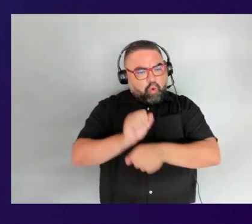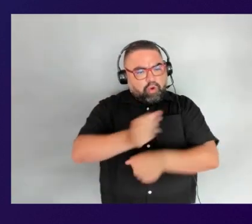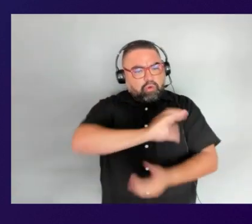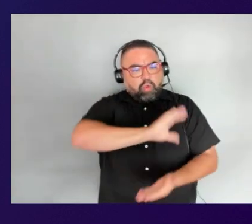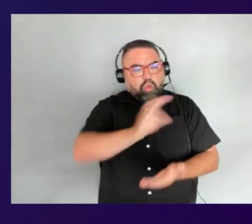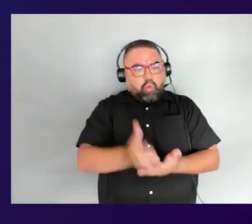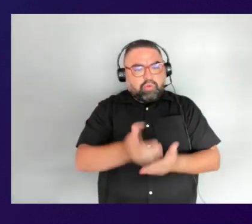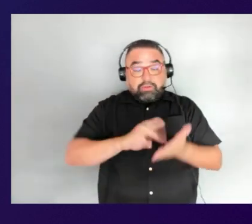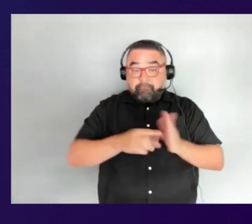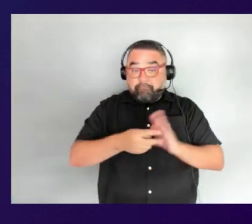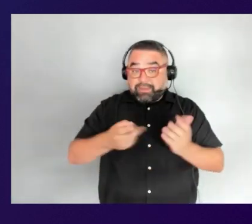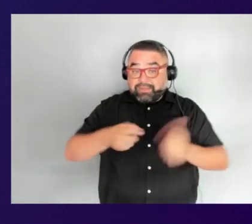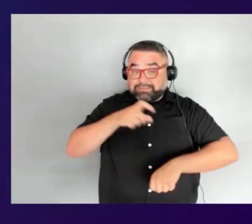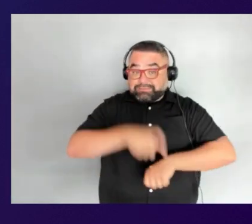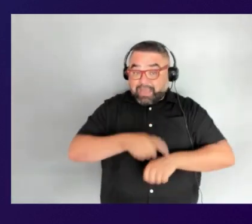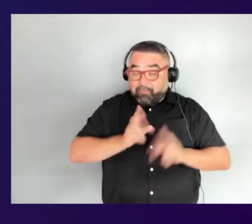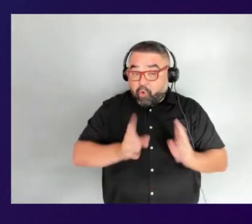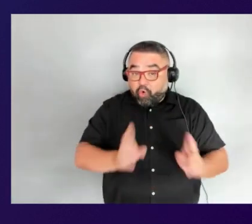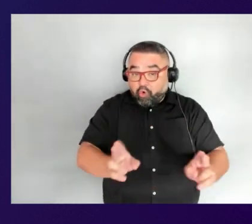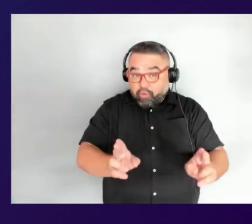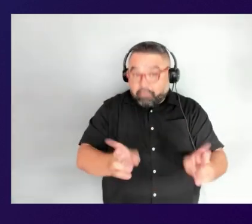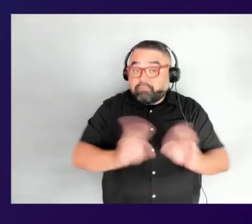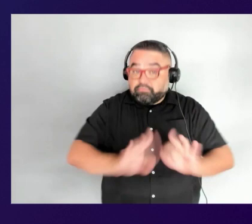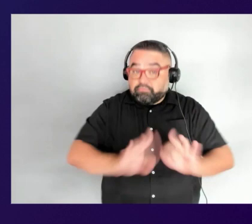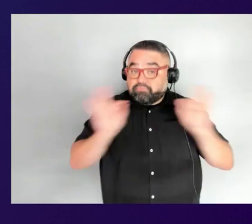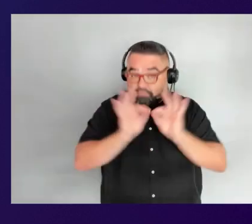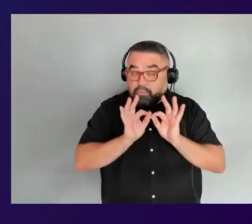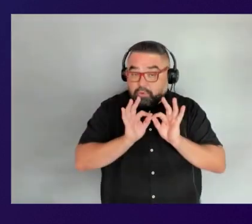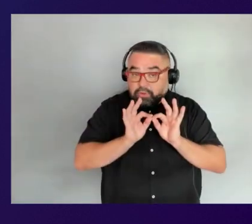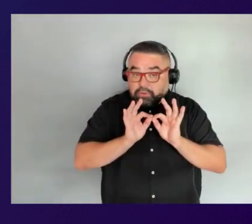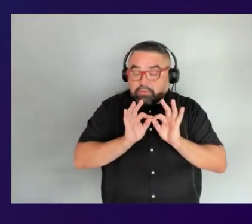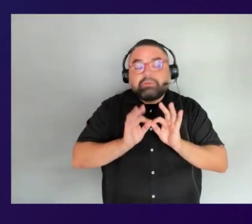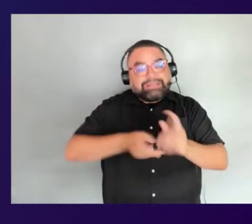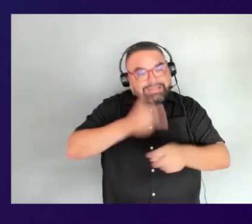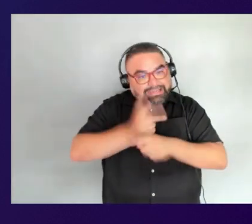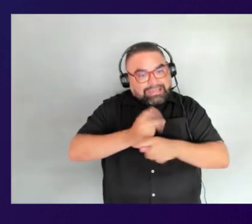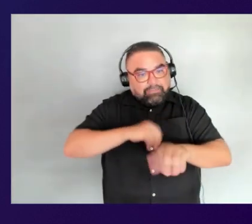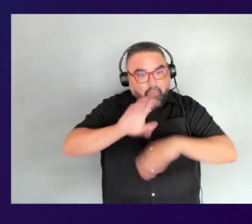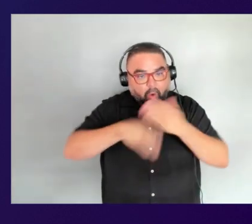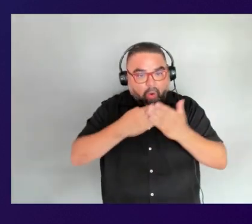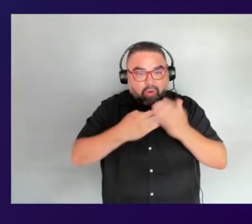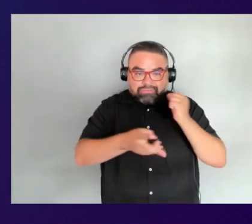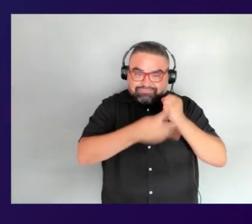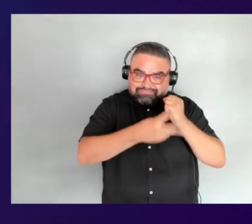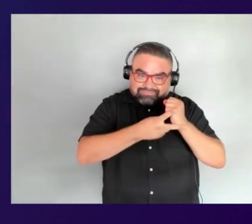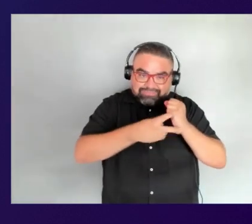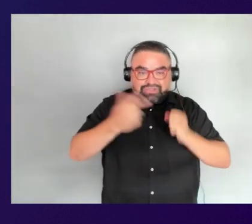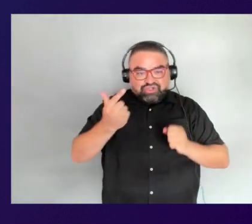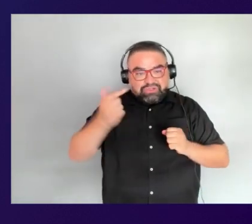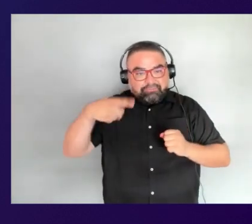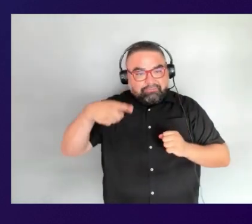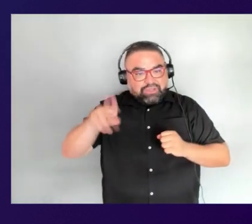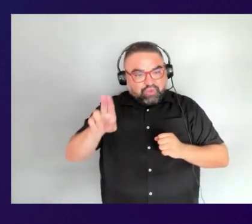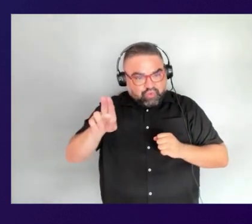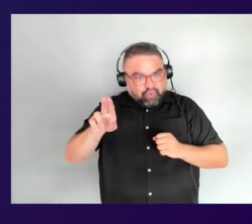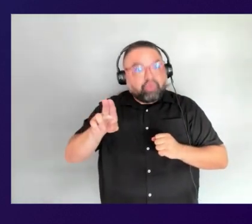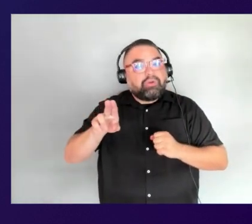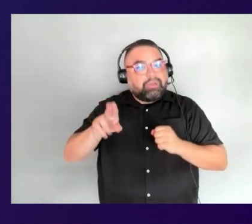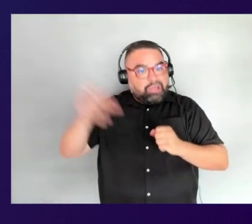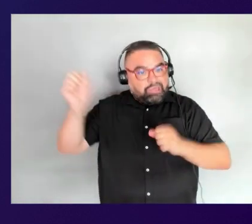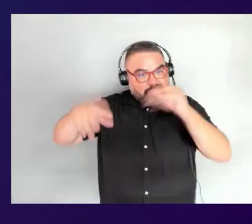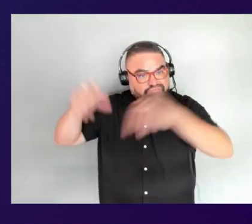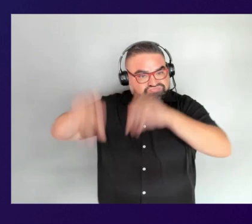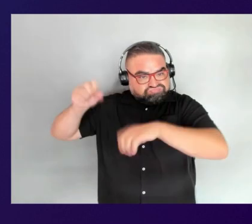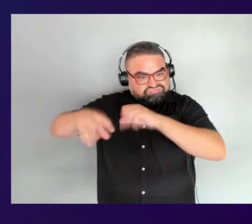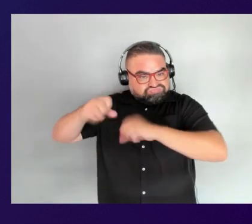matter, and you need to be able to have high performance storage to be able to keep up with all the different types of compute and GPU instances that you could throw at a machine learning